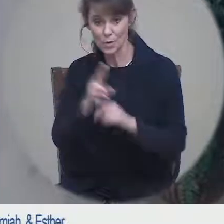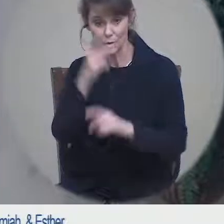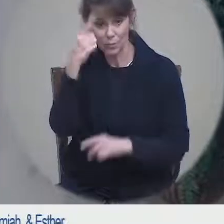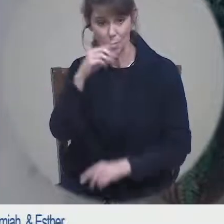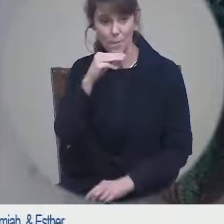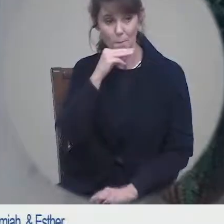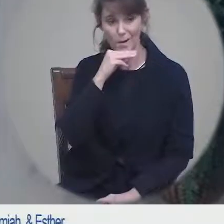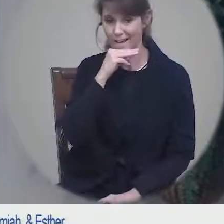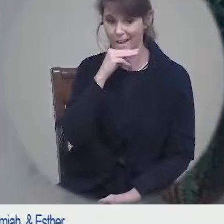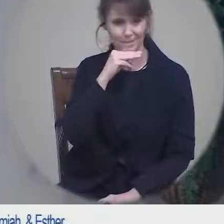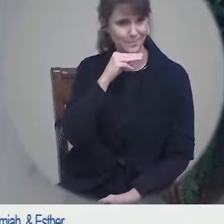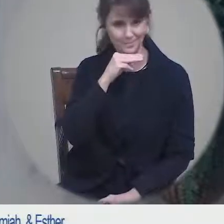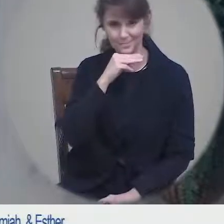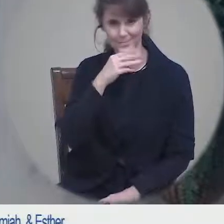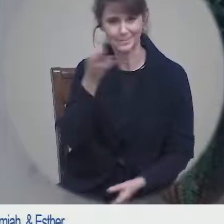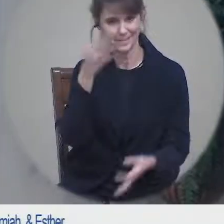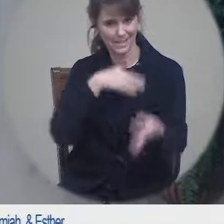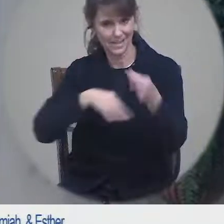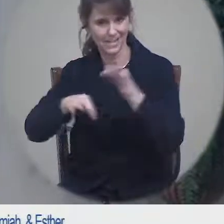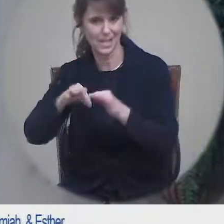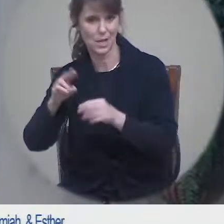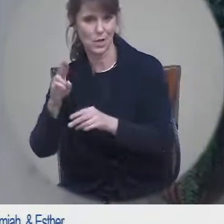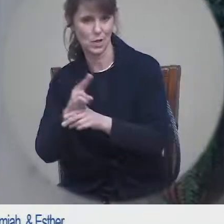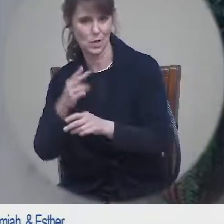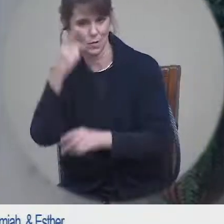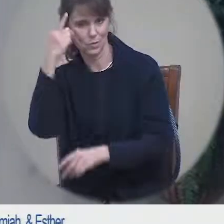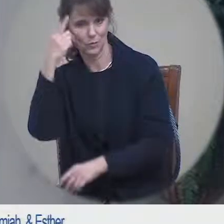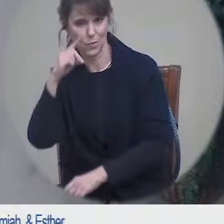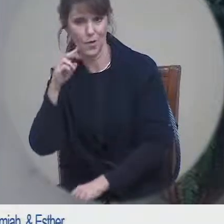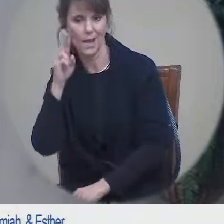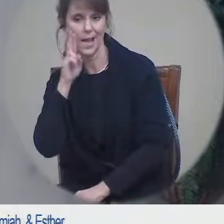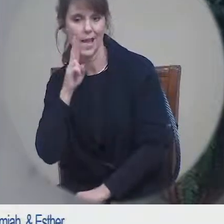himself. The greatest reversal, right?